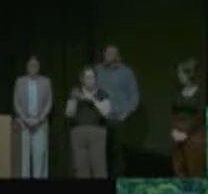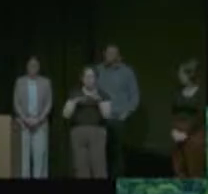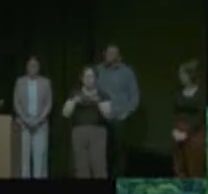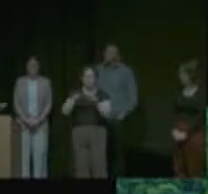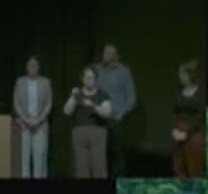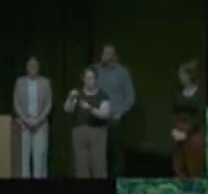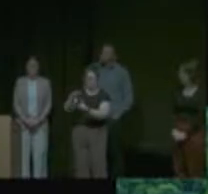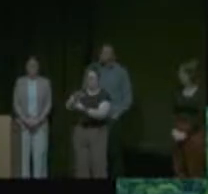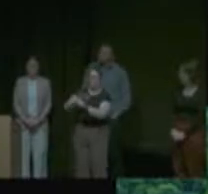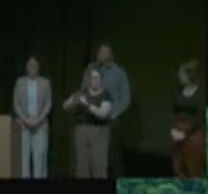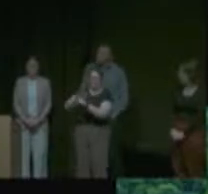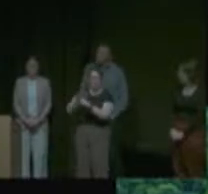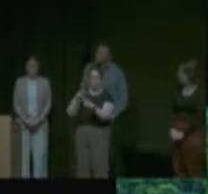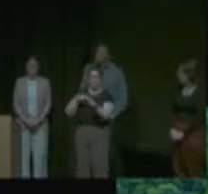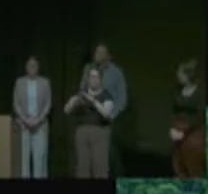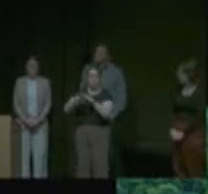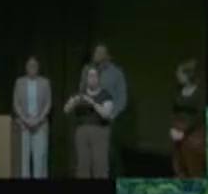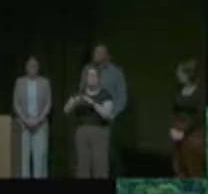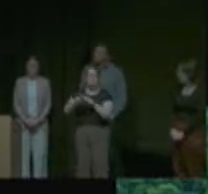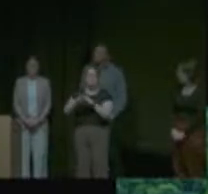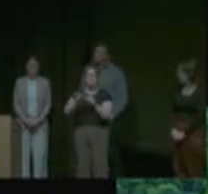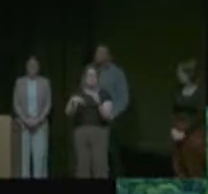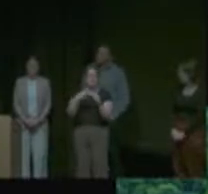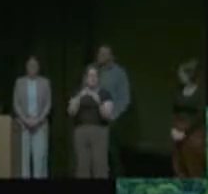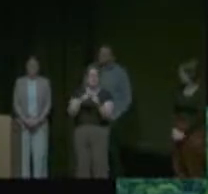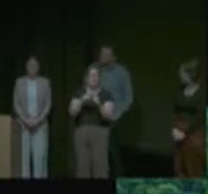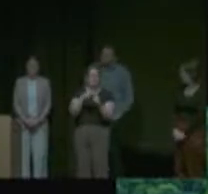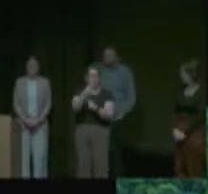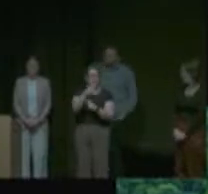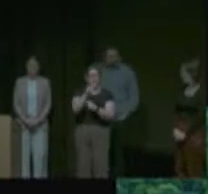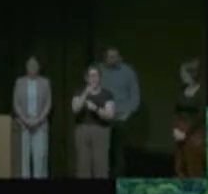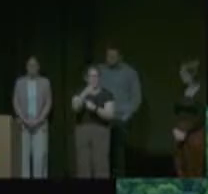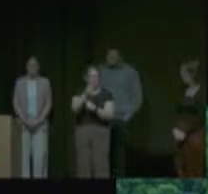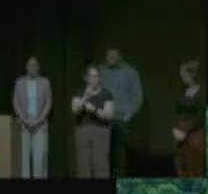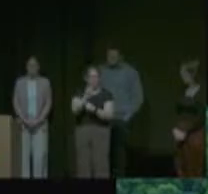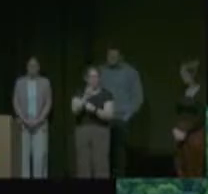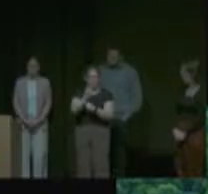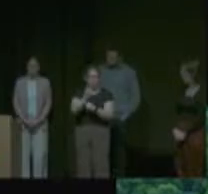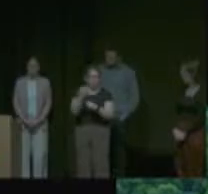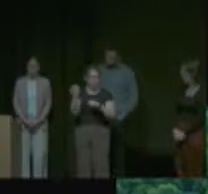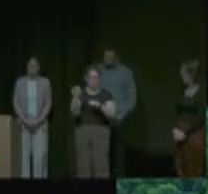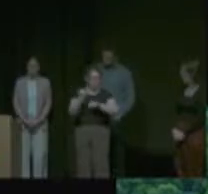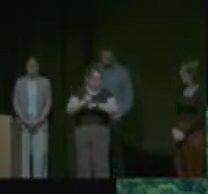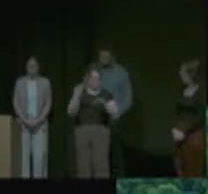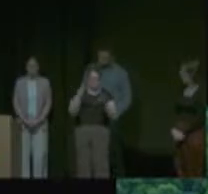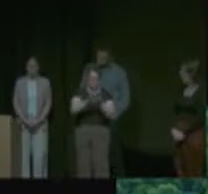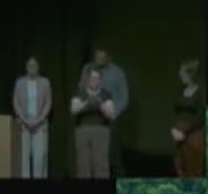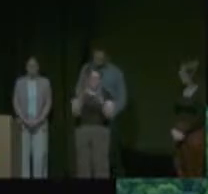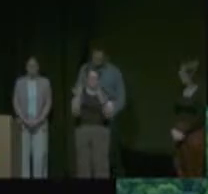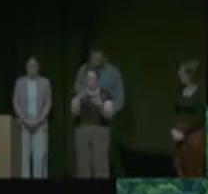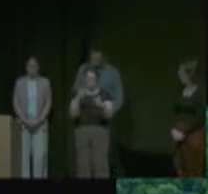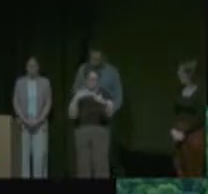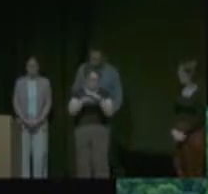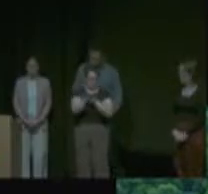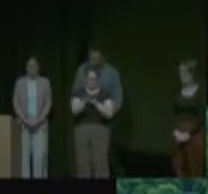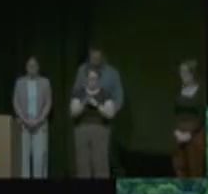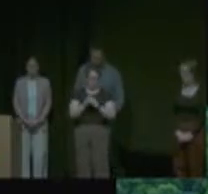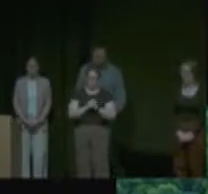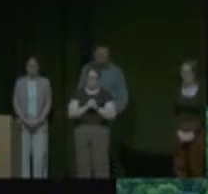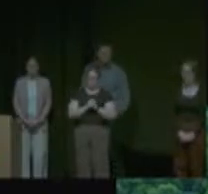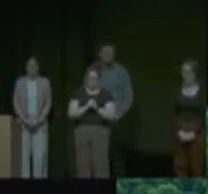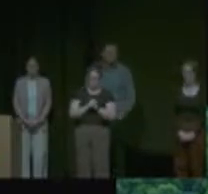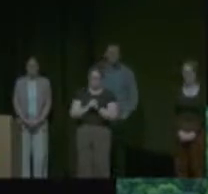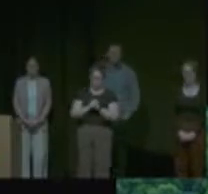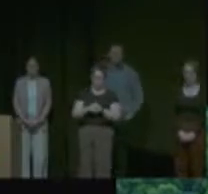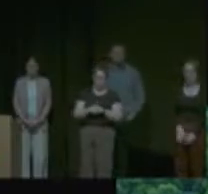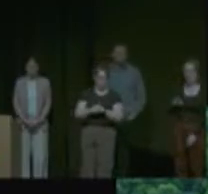from that area, but once we close Gorge Metro Park down totally, we won't want anybody entering. Okay, so you said